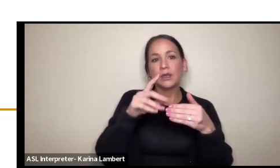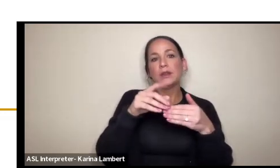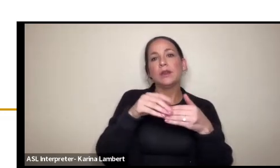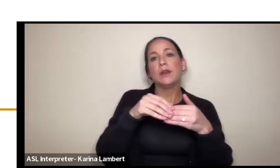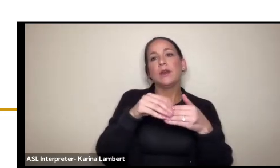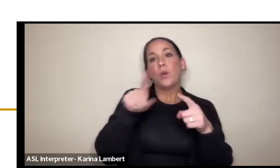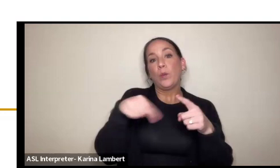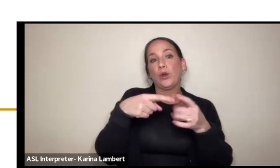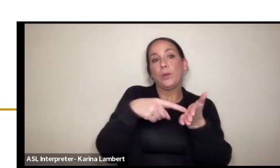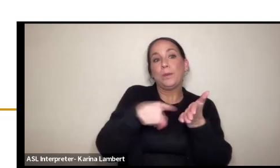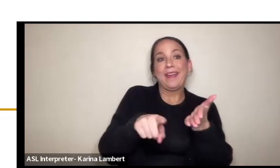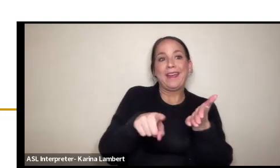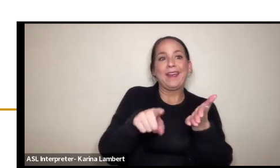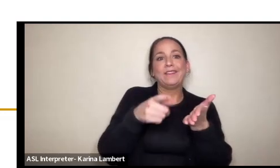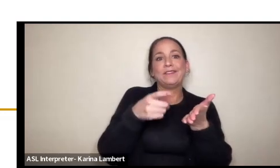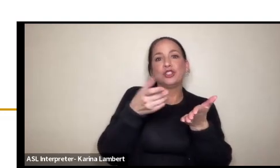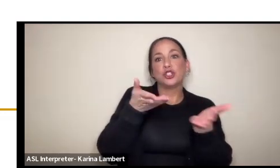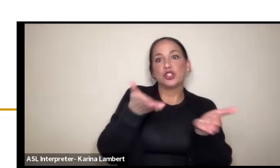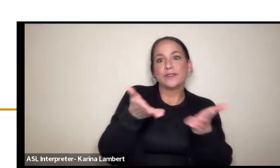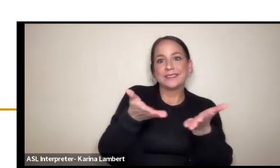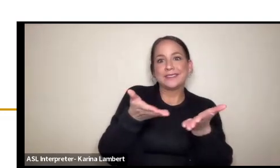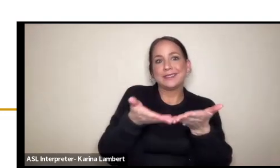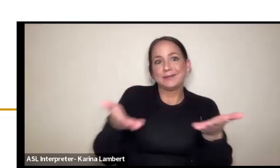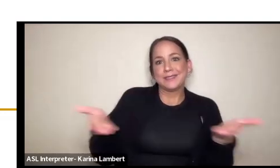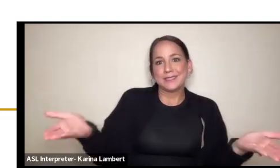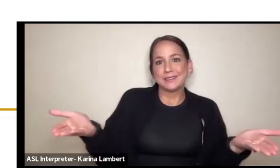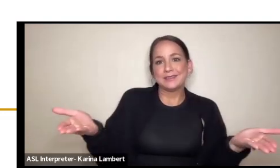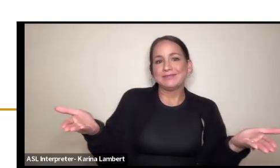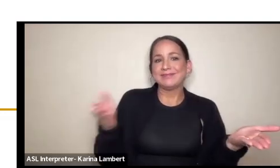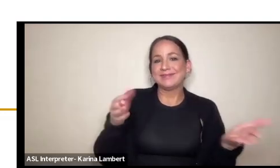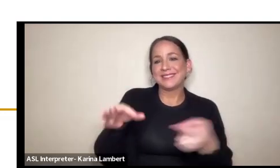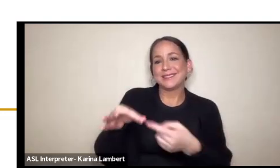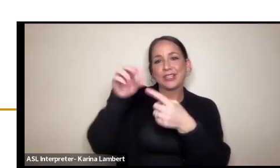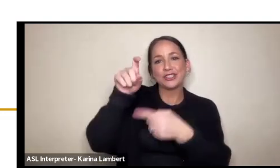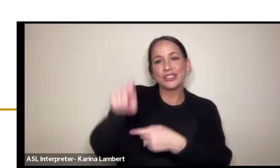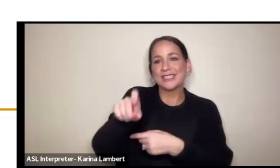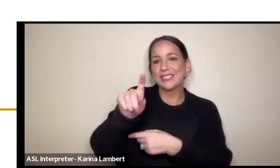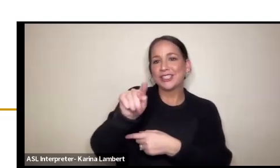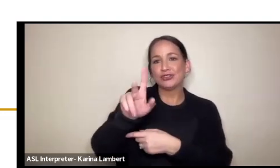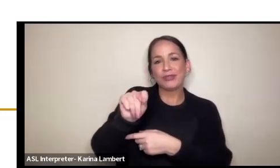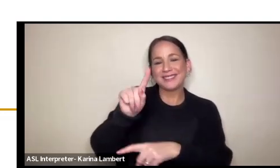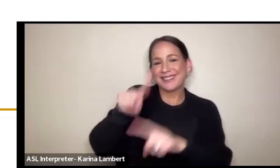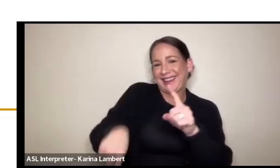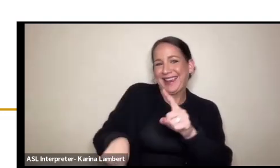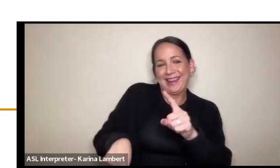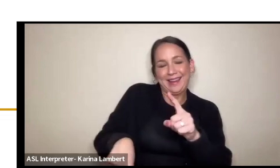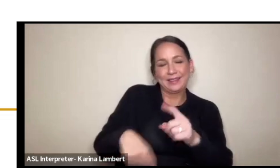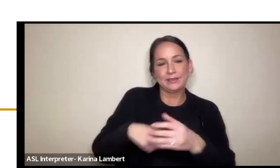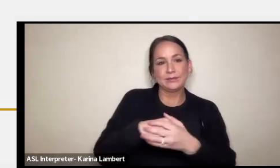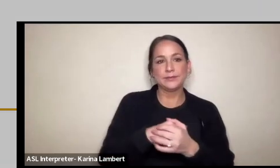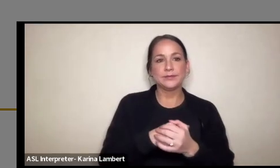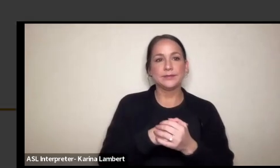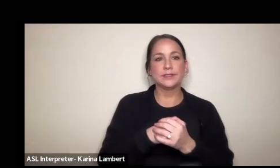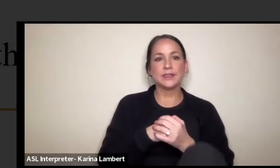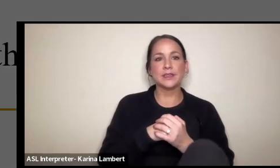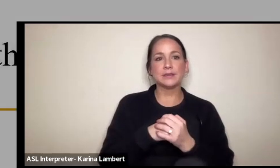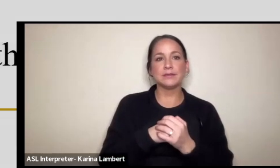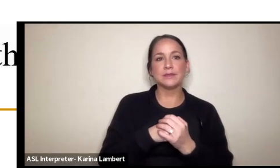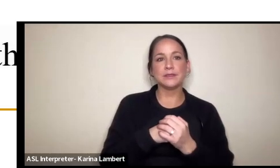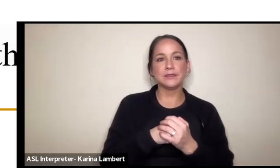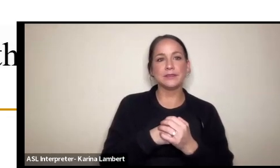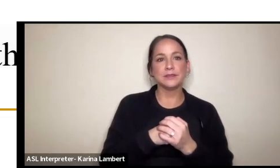services that a special needs trust does not and cannot. Next slide.